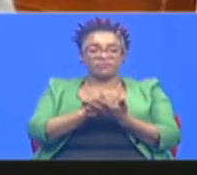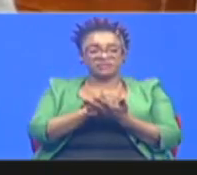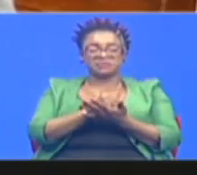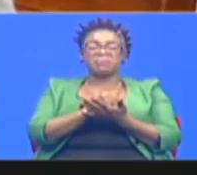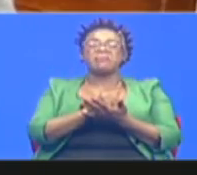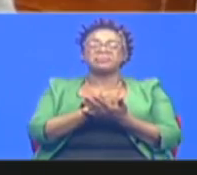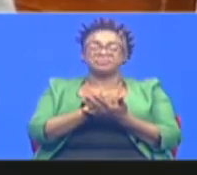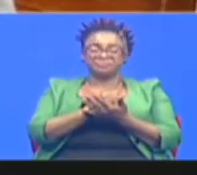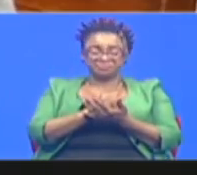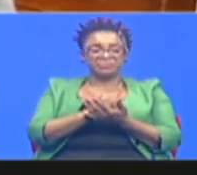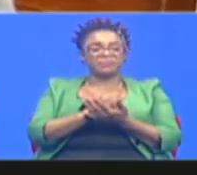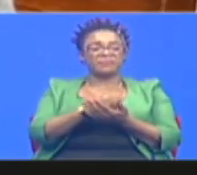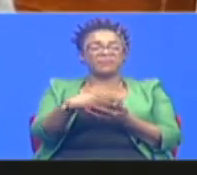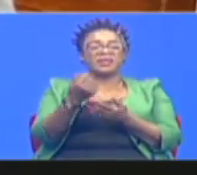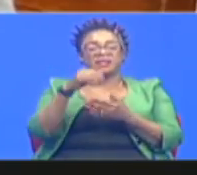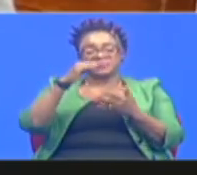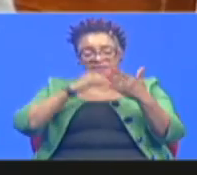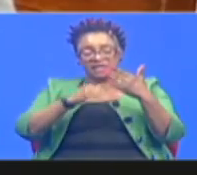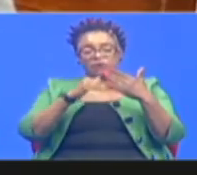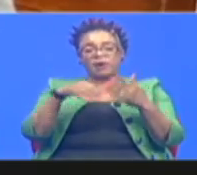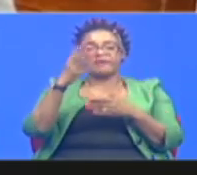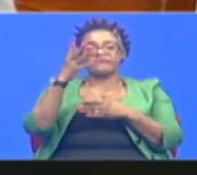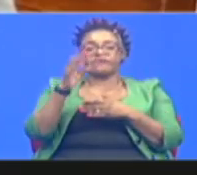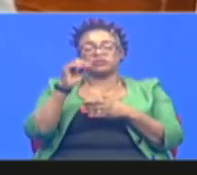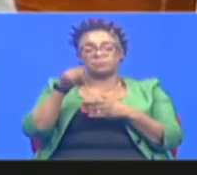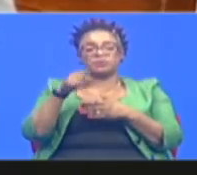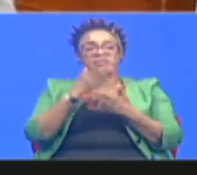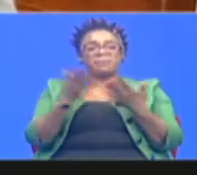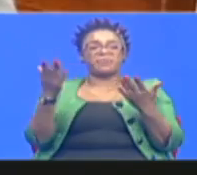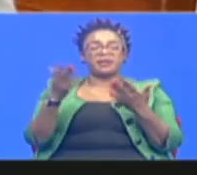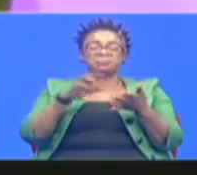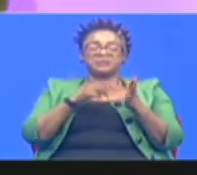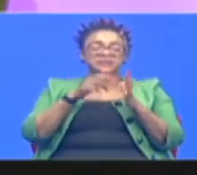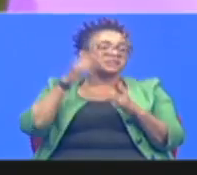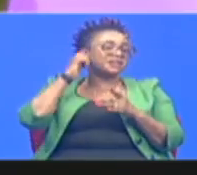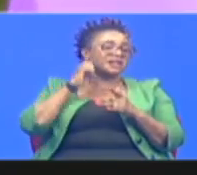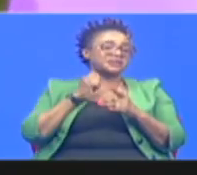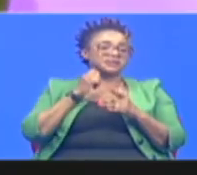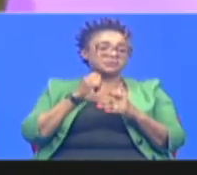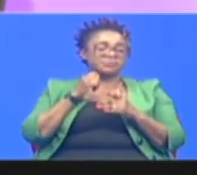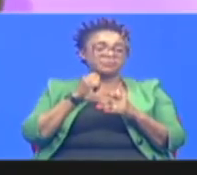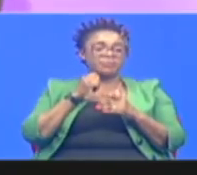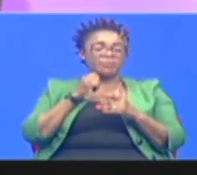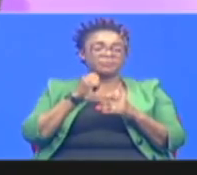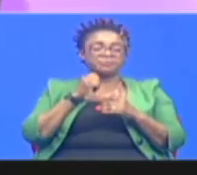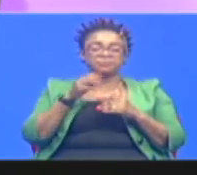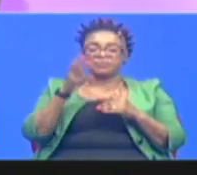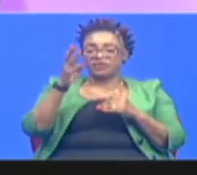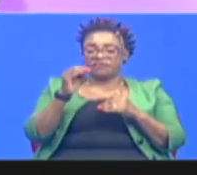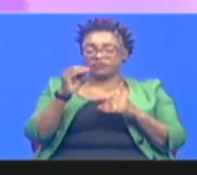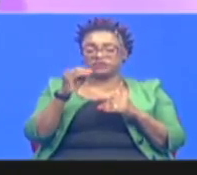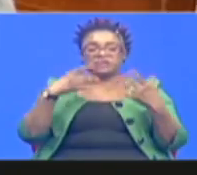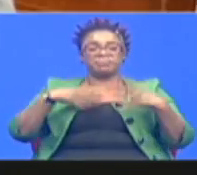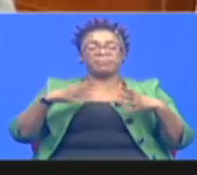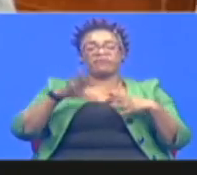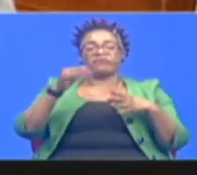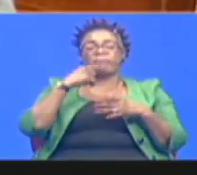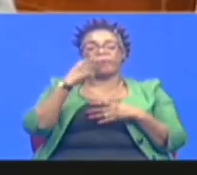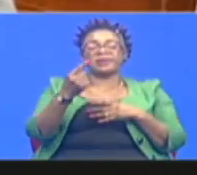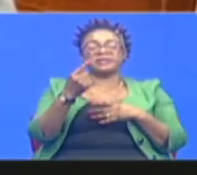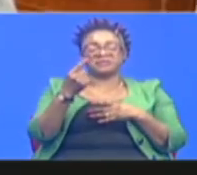second one had 40 point something percent, Nandi. Meaning Nandi, that yes. was Nandi. meaning 40 people out of 100 seeking services